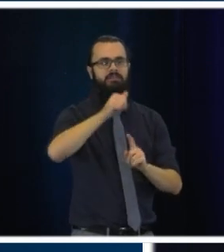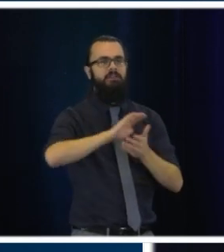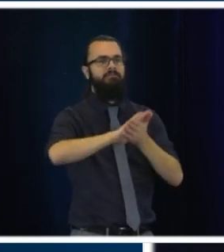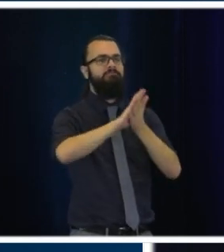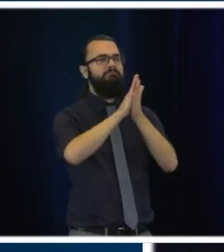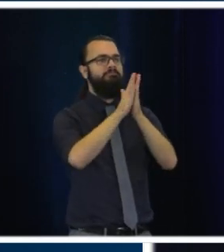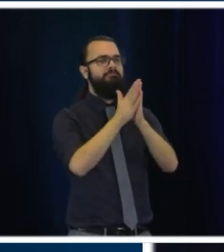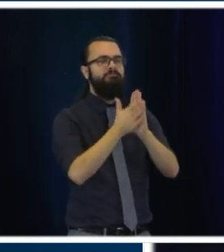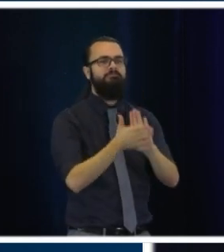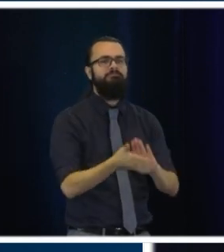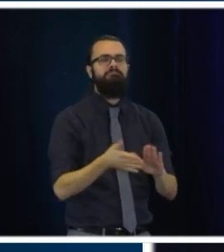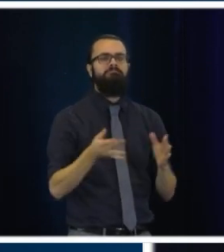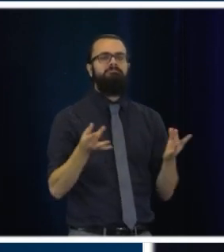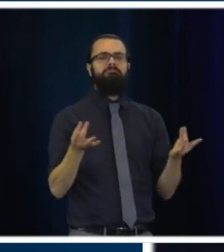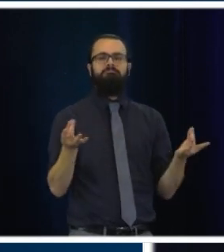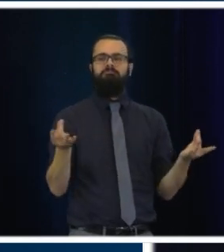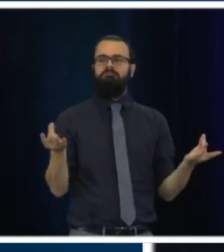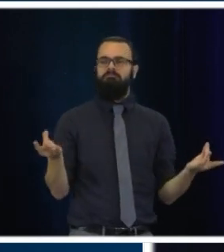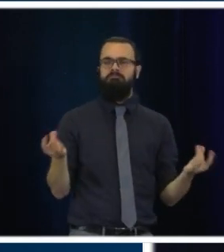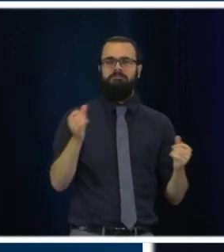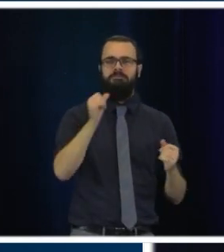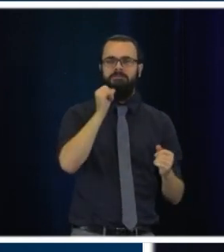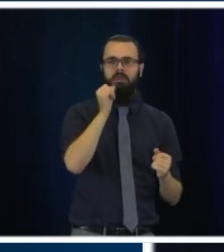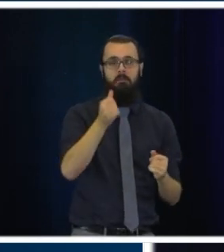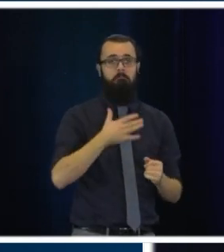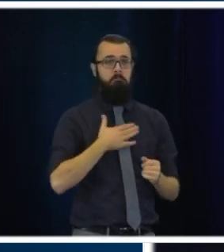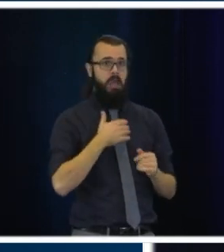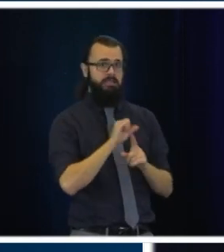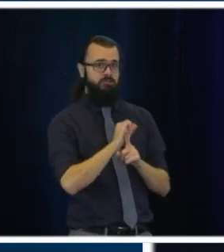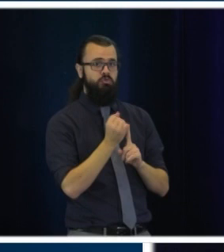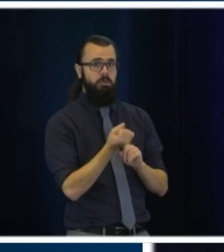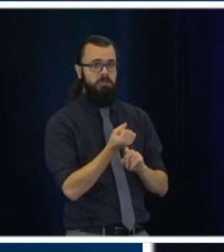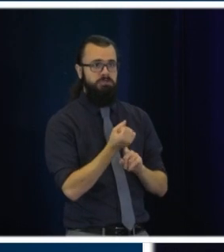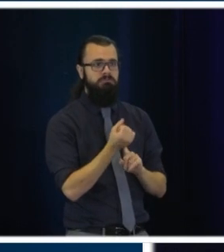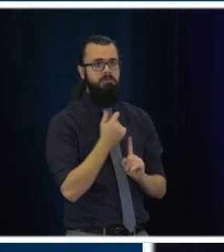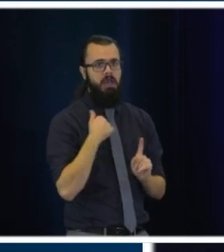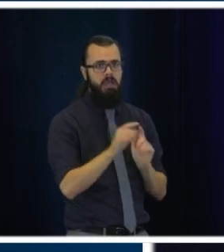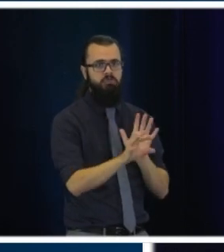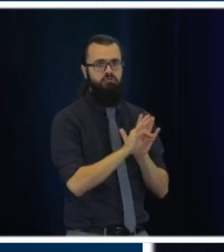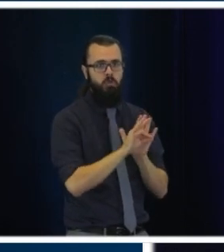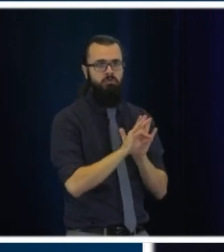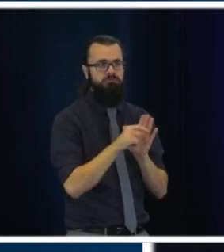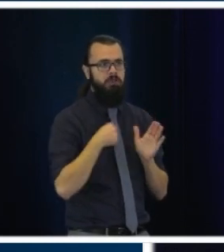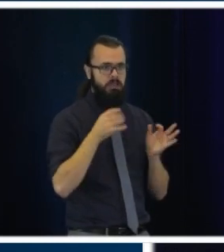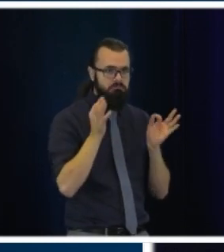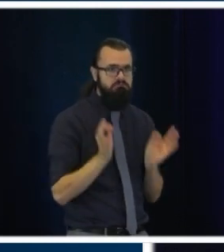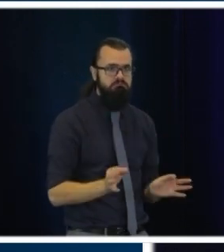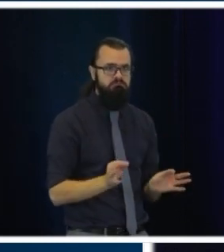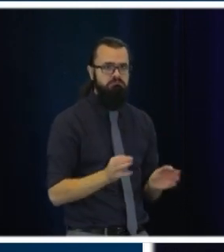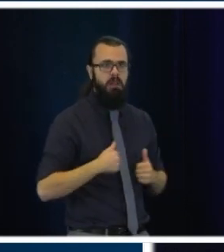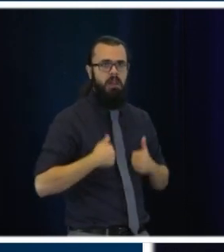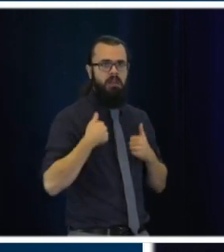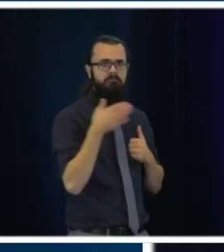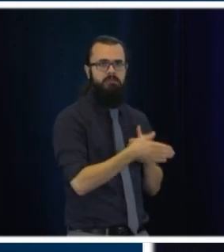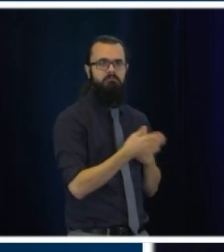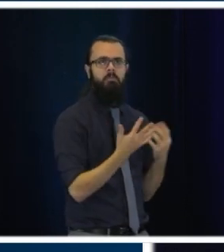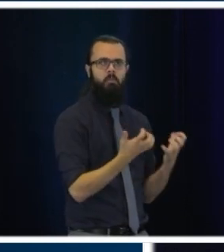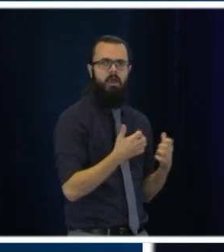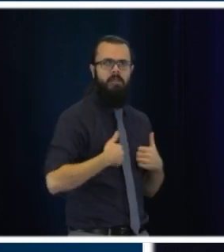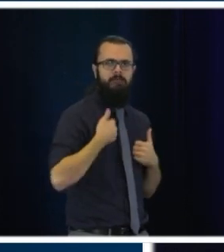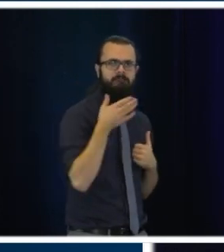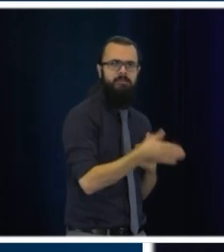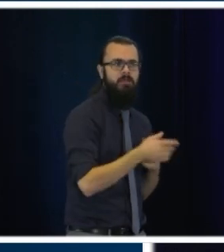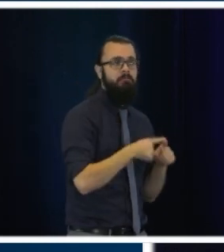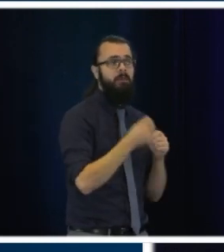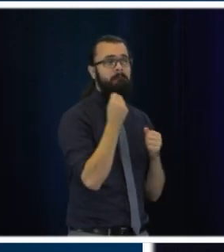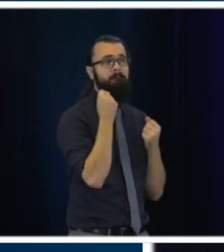to live there. But there are many people who did not choose to live in those neighborhoods. And so despite whatever they're doing from a